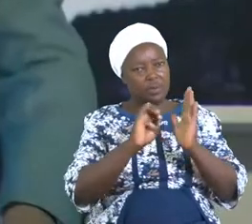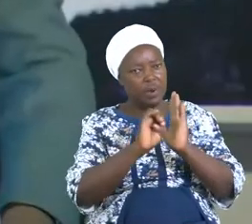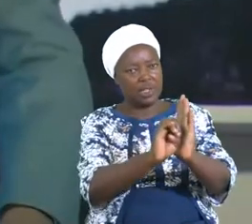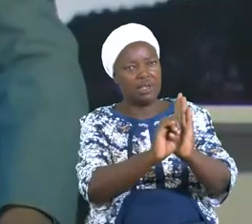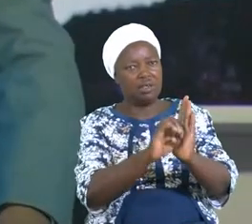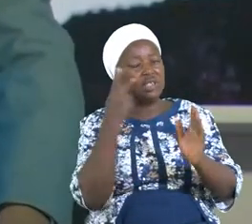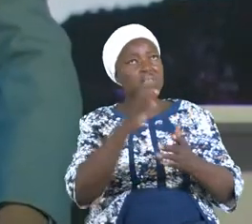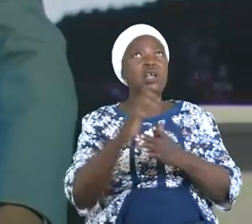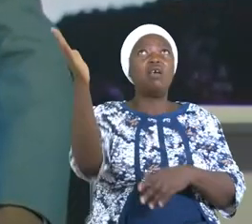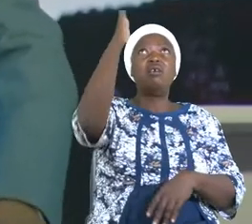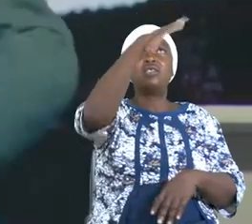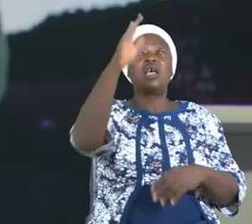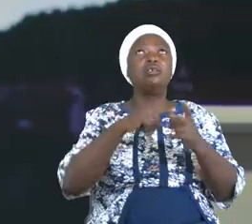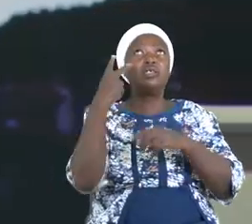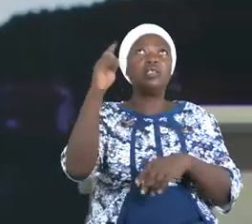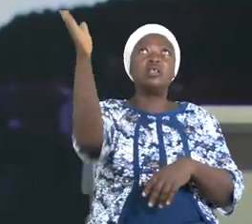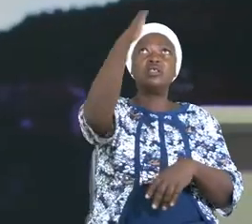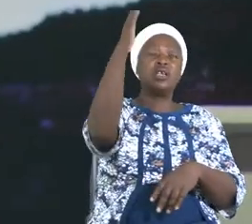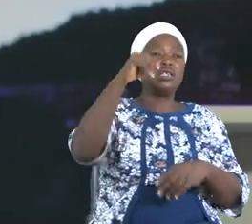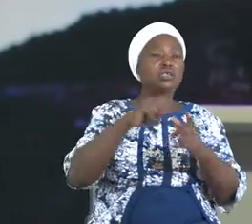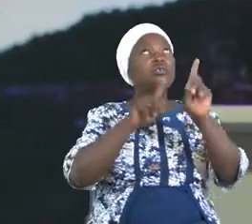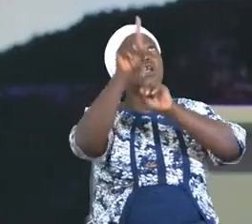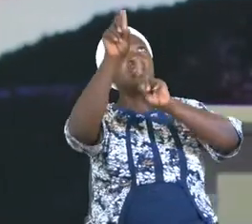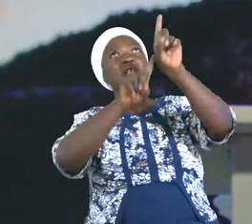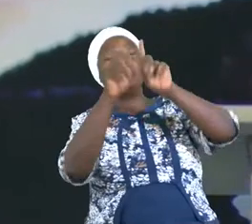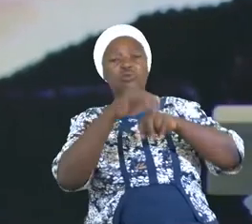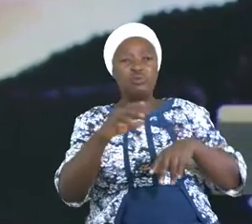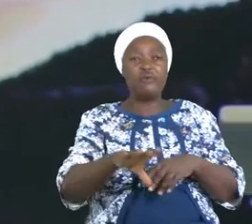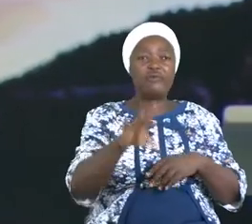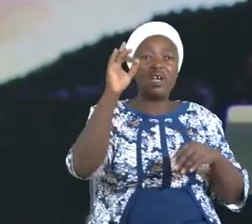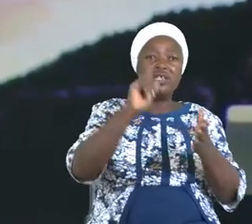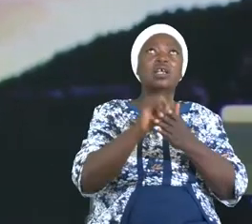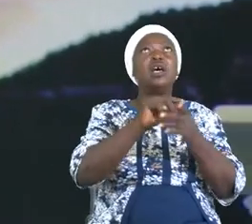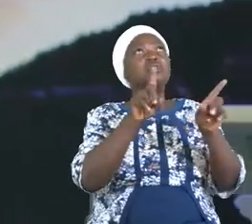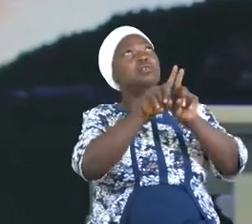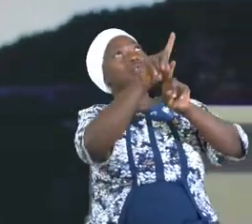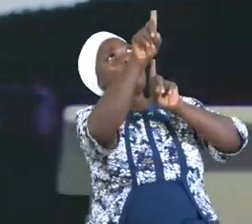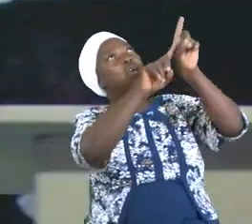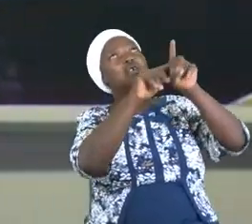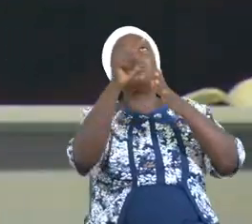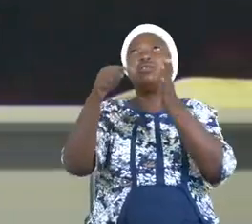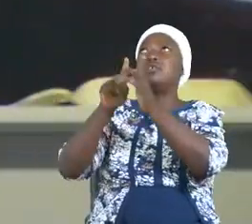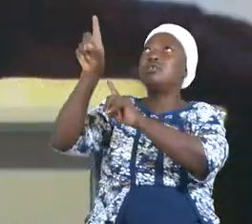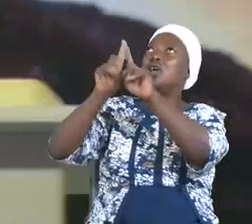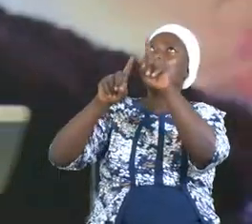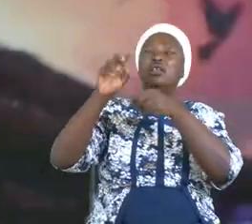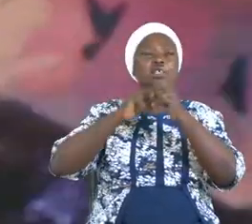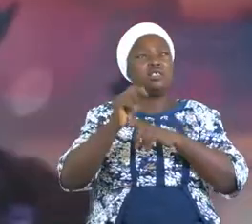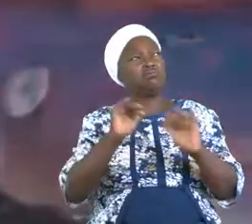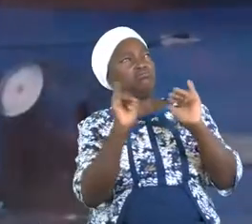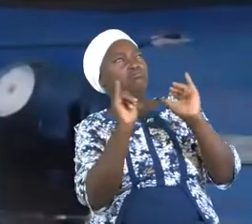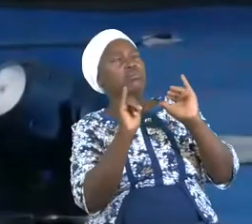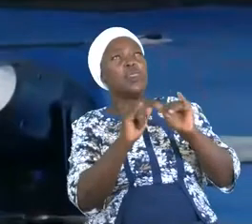skies and look at the stars. You'll find that that star, this star, they look alike.